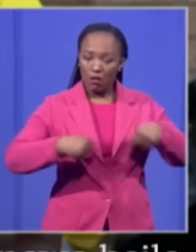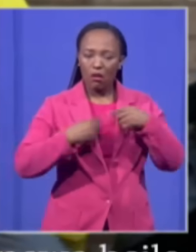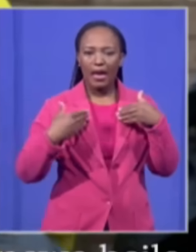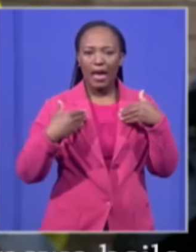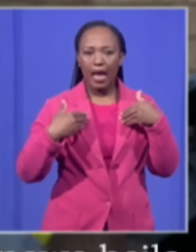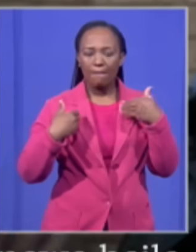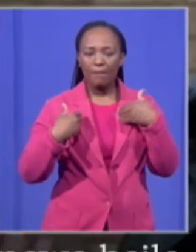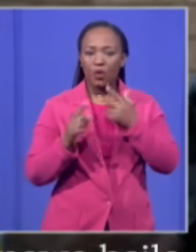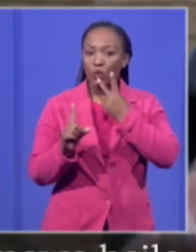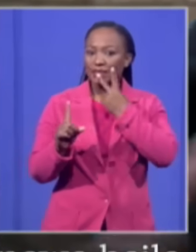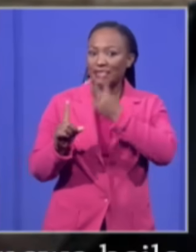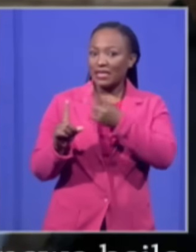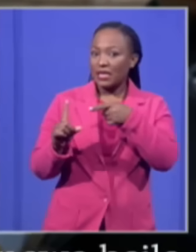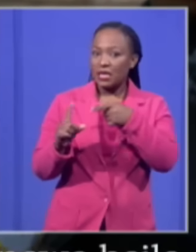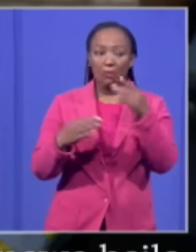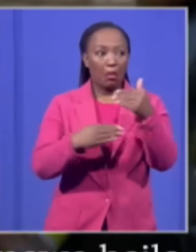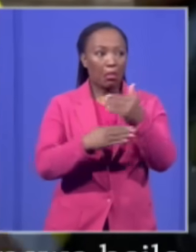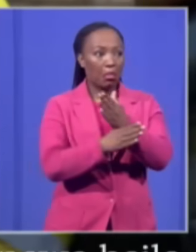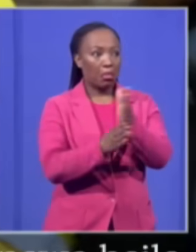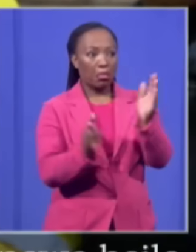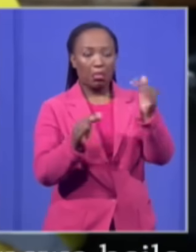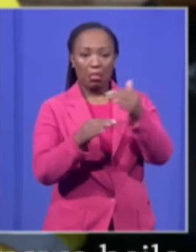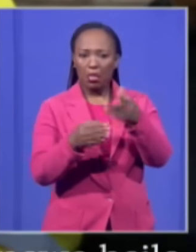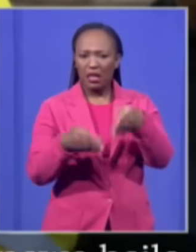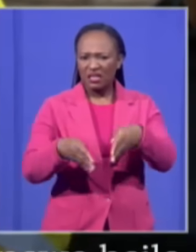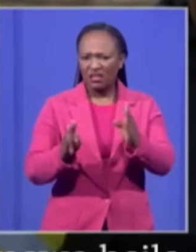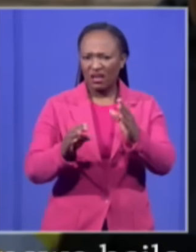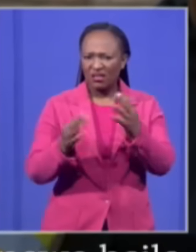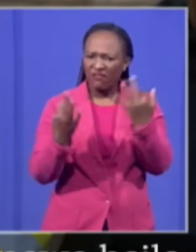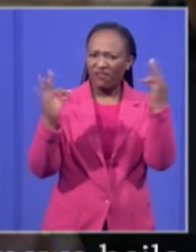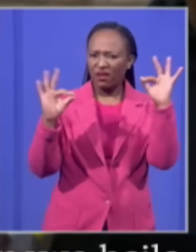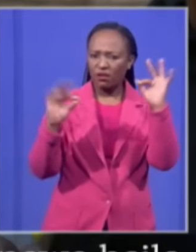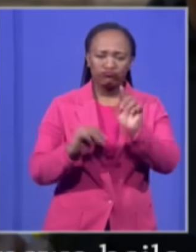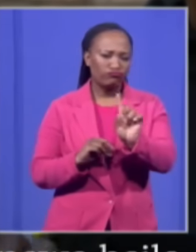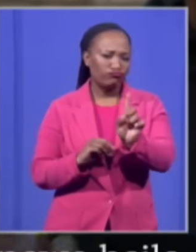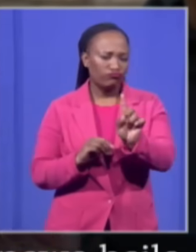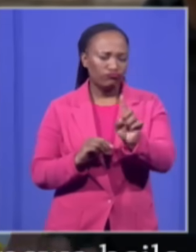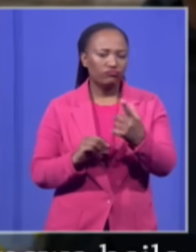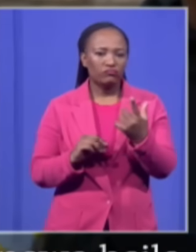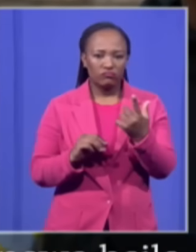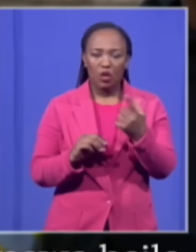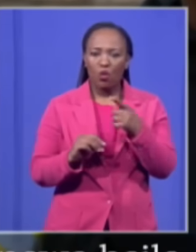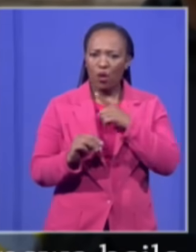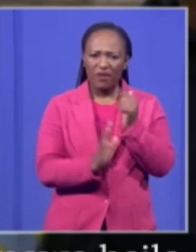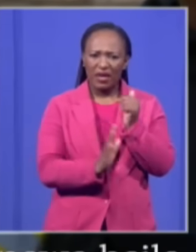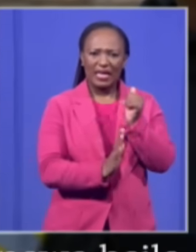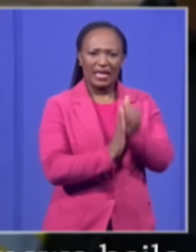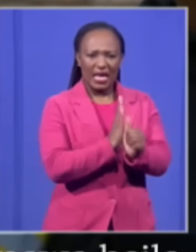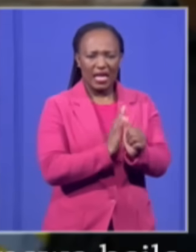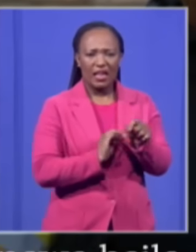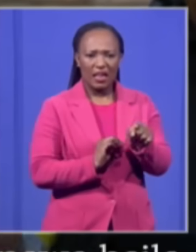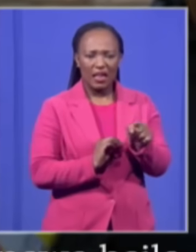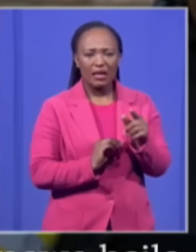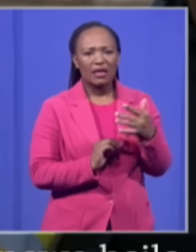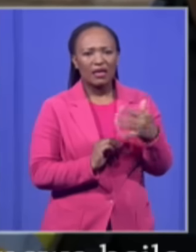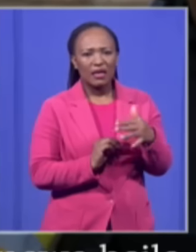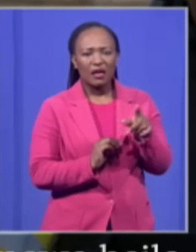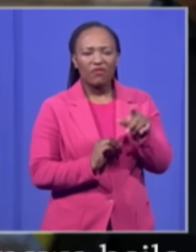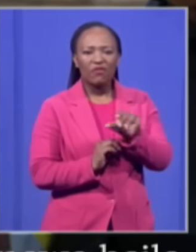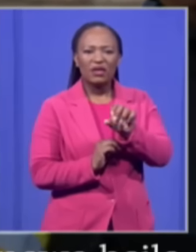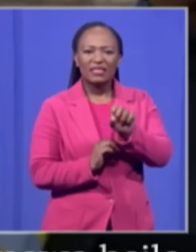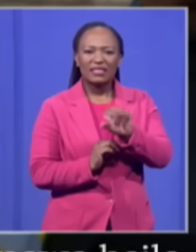ga nkitla re mo bona a ruma around the streets tsa rona tsa Galeshiwe a ntse a bolaile mokapelo wa rona eno gore ke